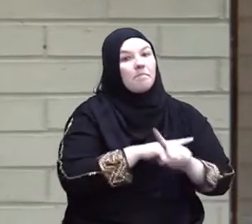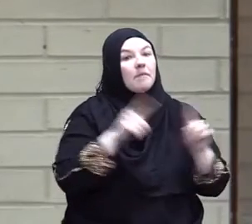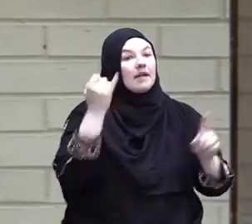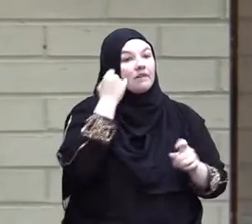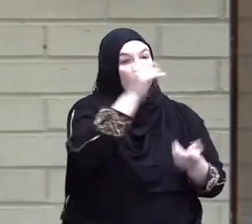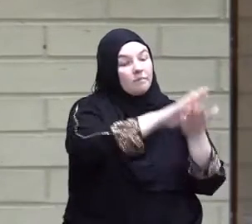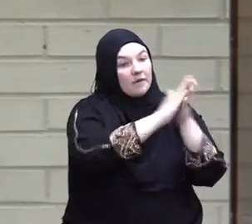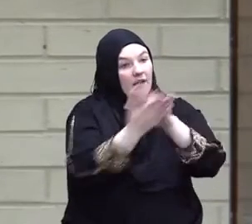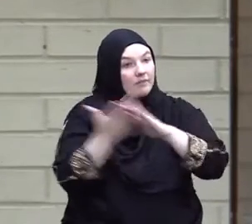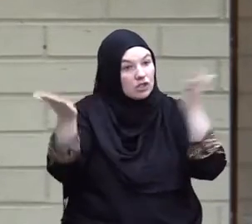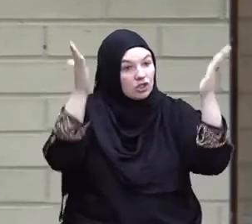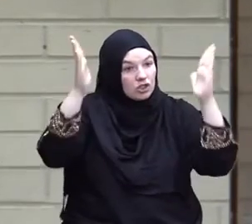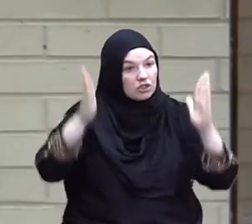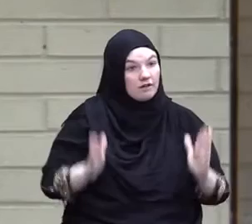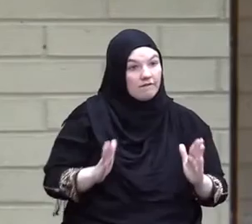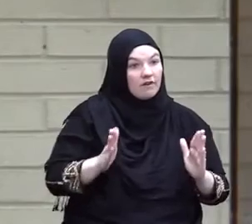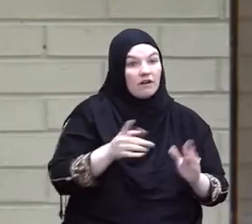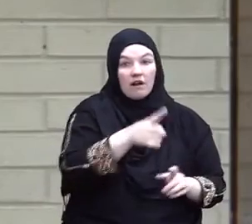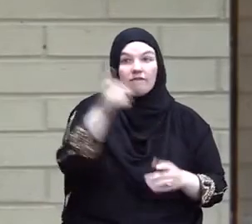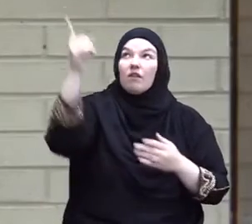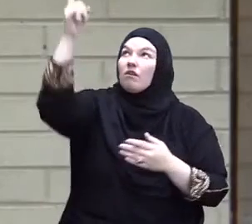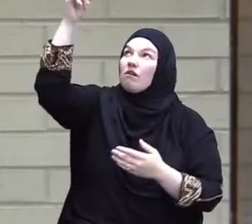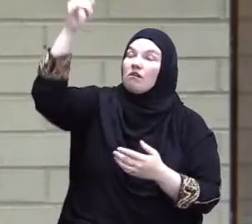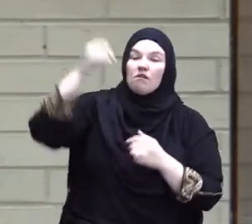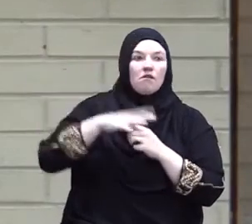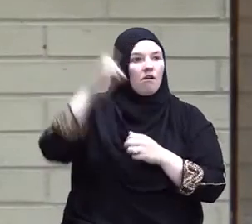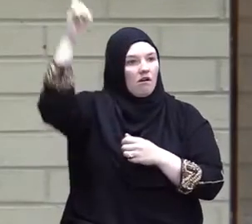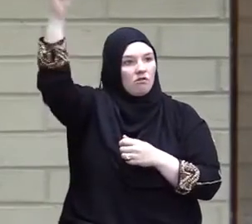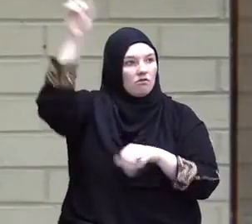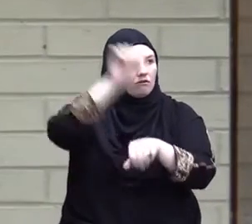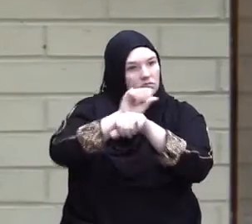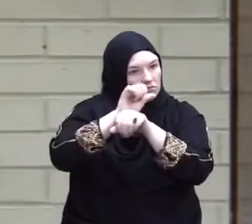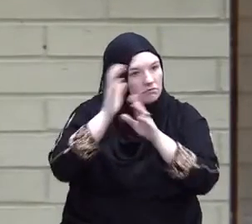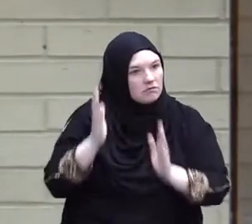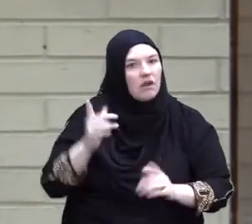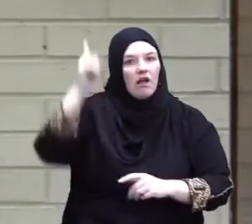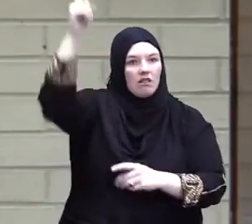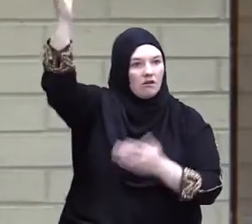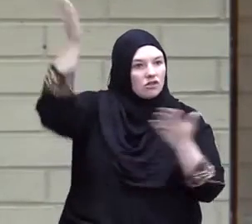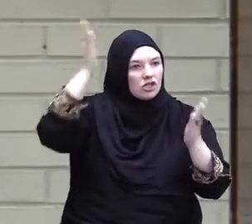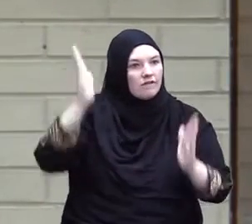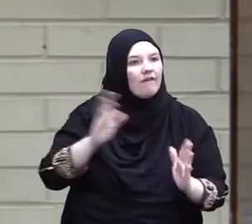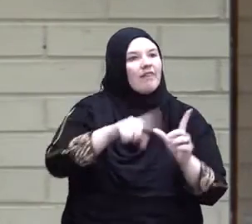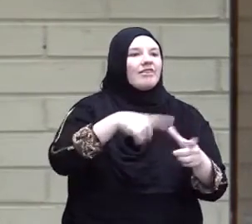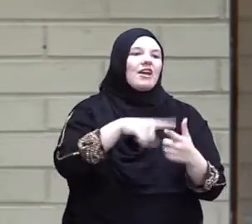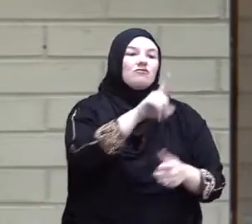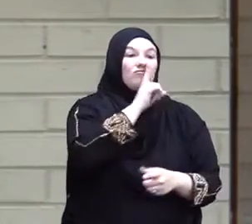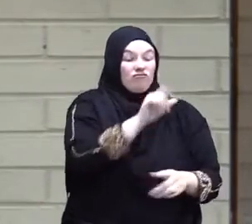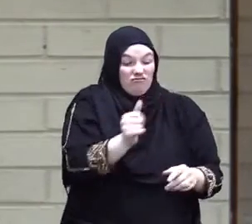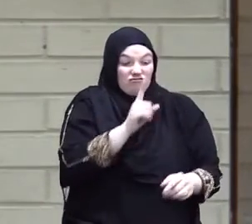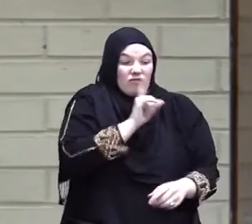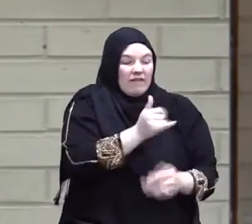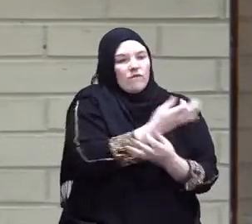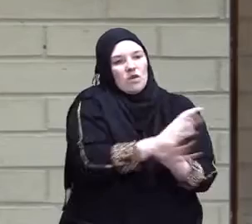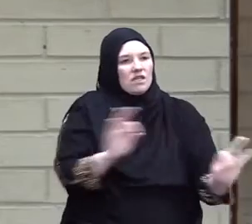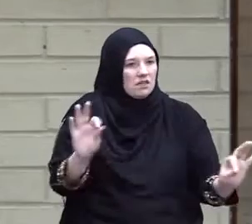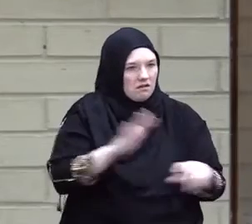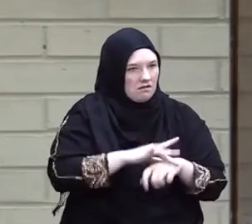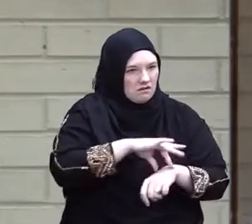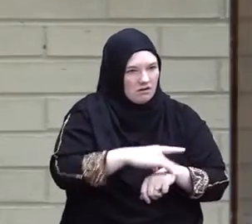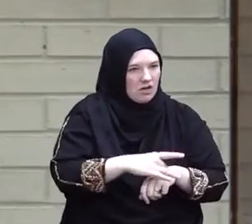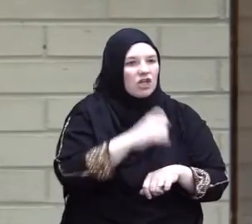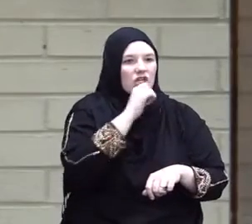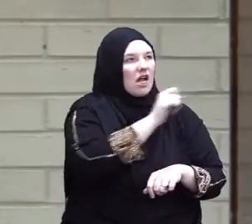you become the servant of Allah, a slave for Allah, then you are free. You are not in